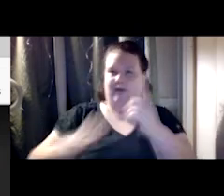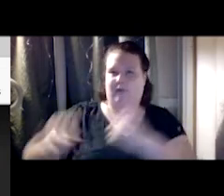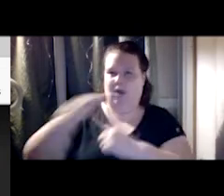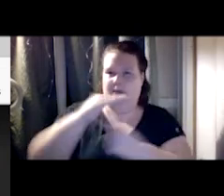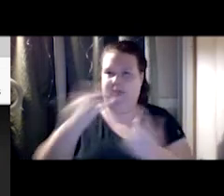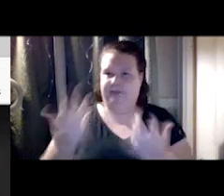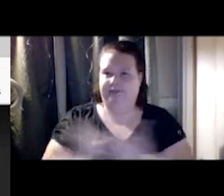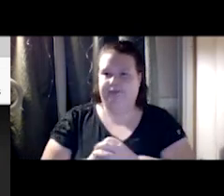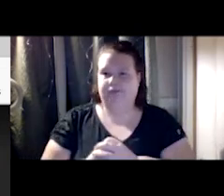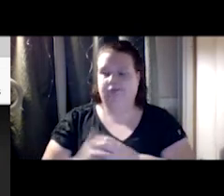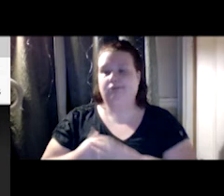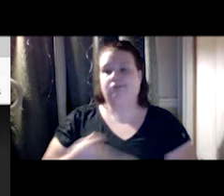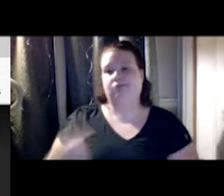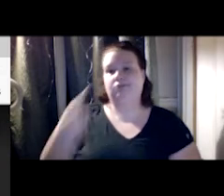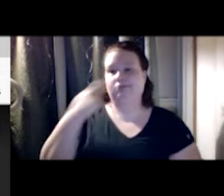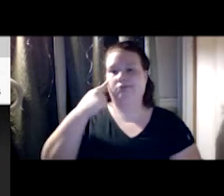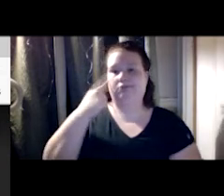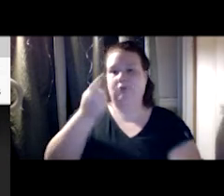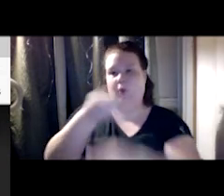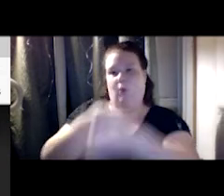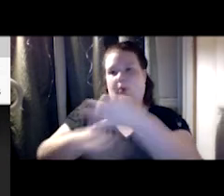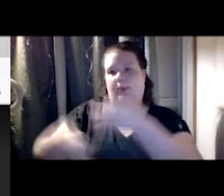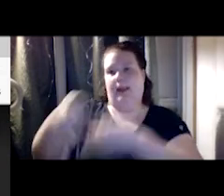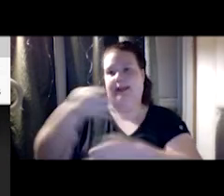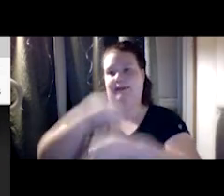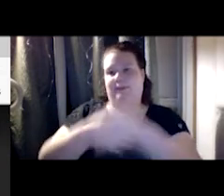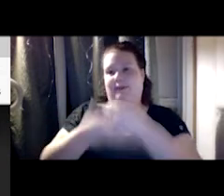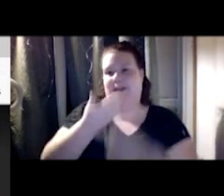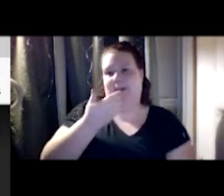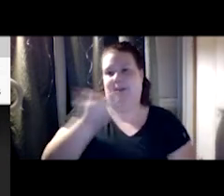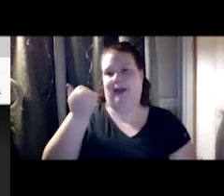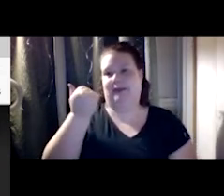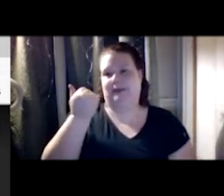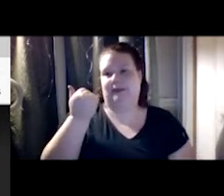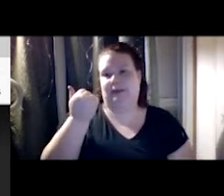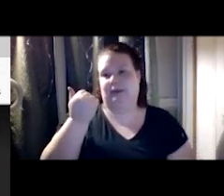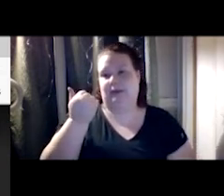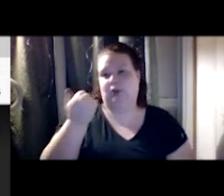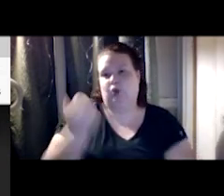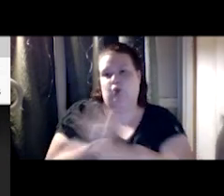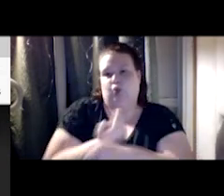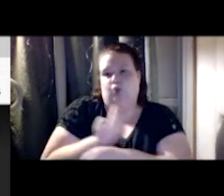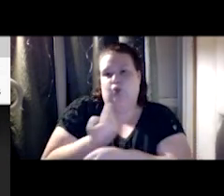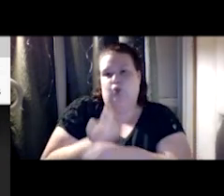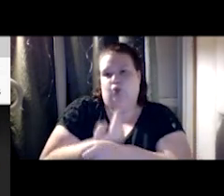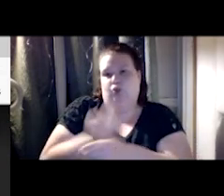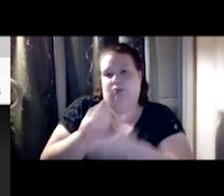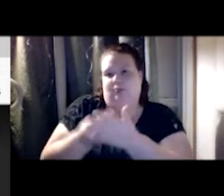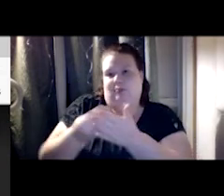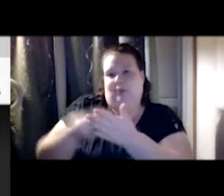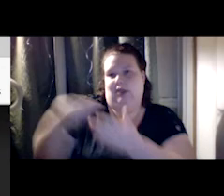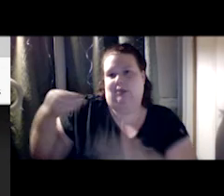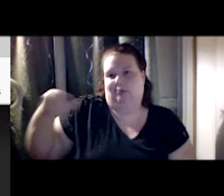believe that replacement would be the best way to go and the best use of the funds as well.